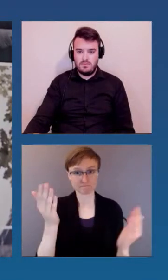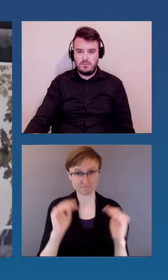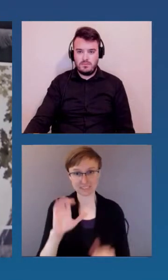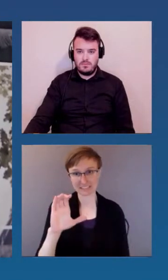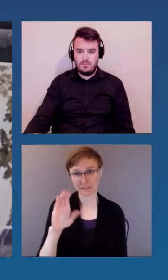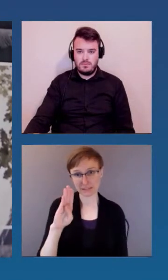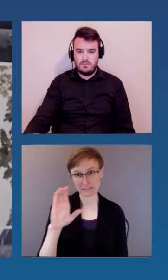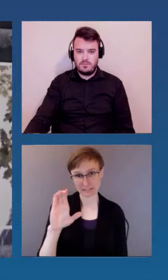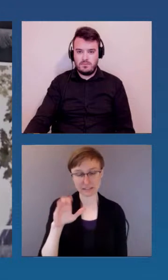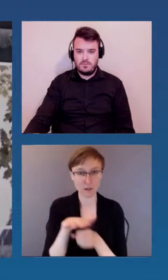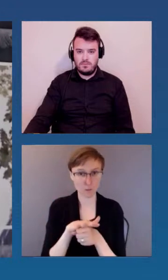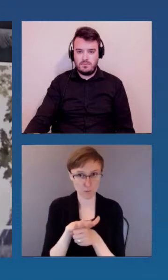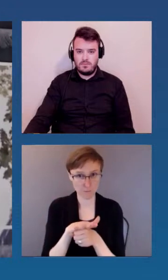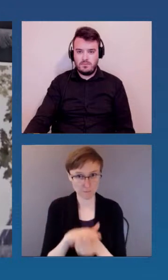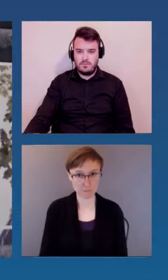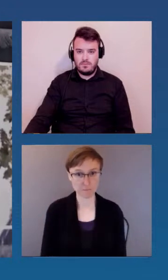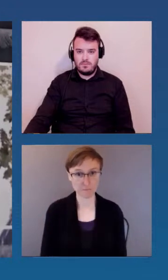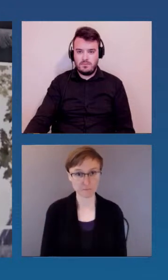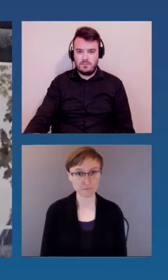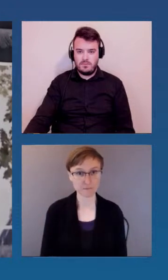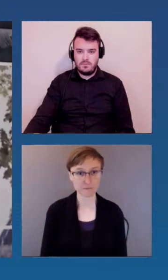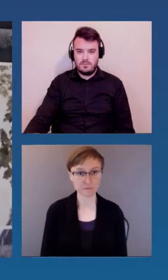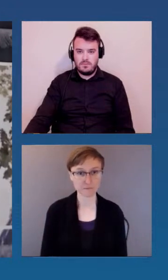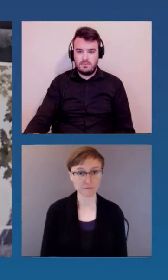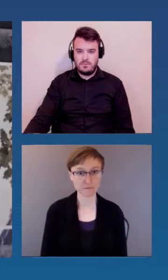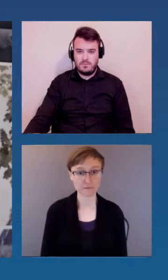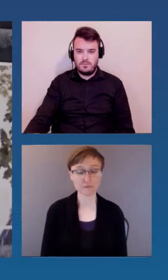the moderator to see if you'd like to move on to another question.